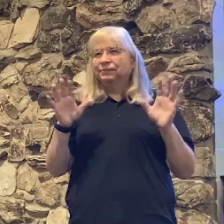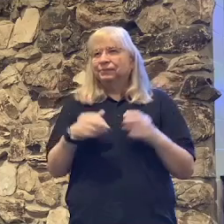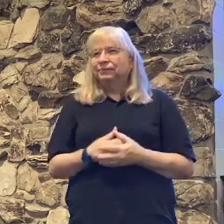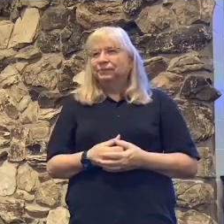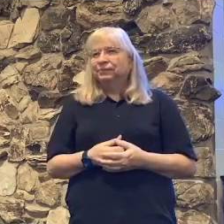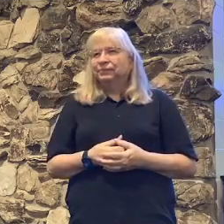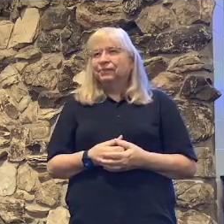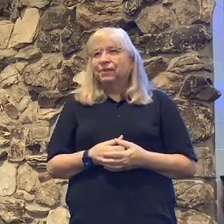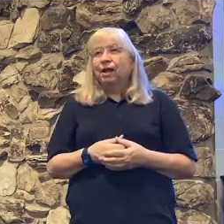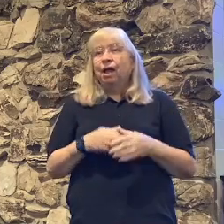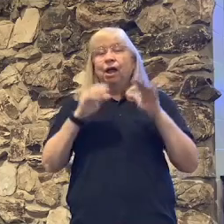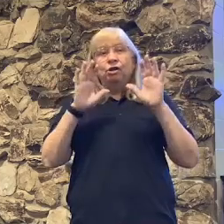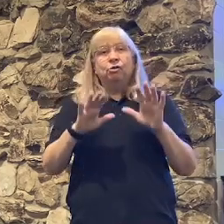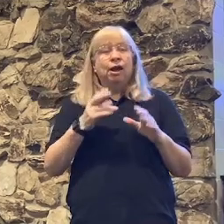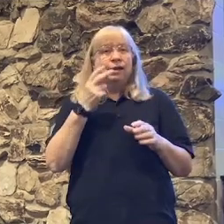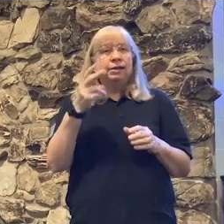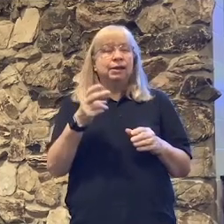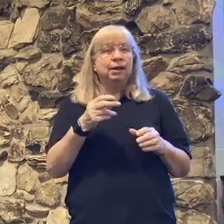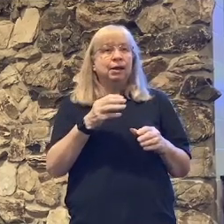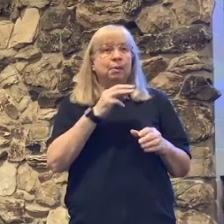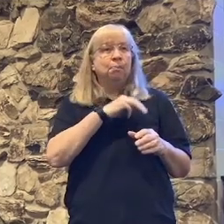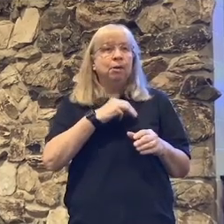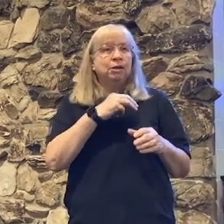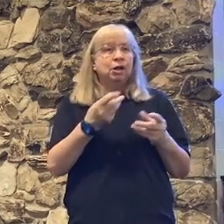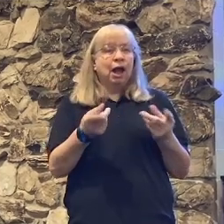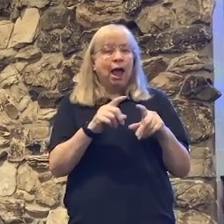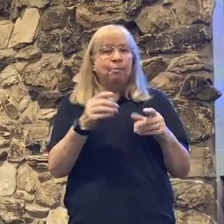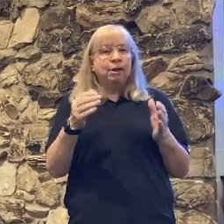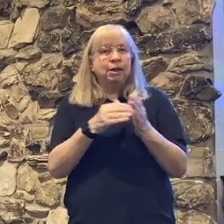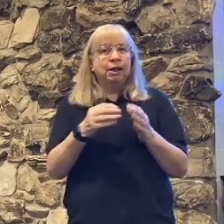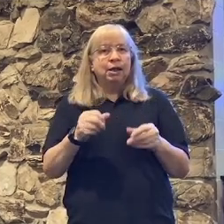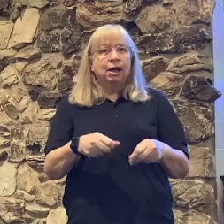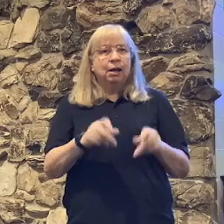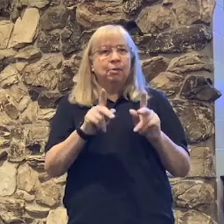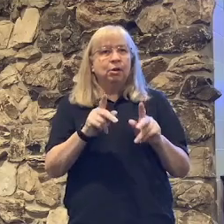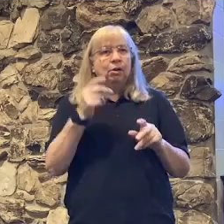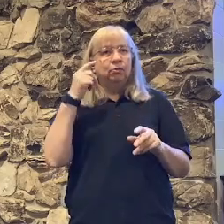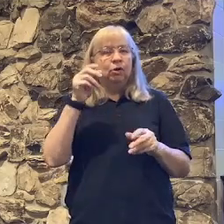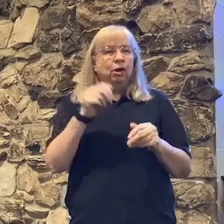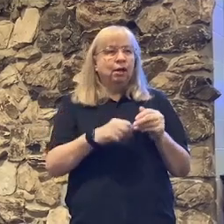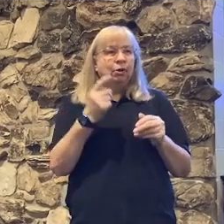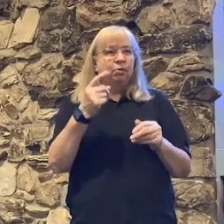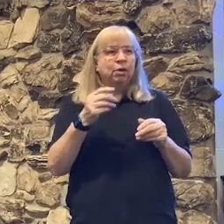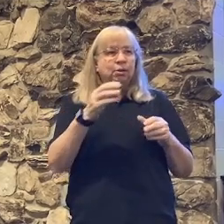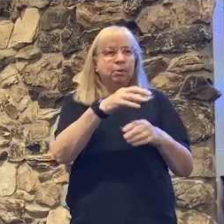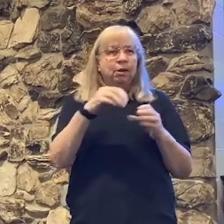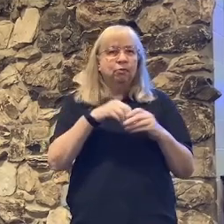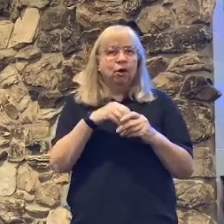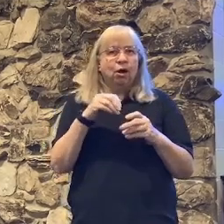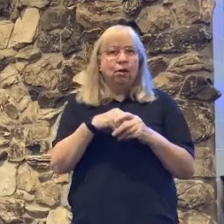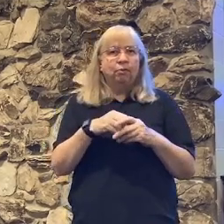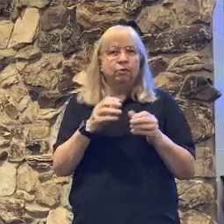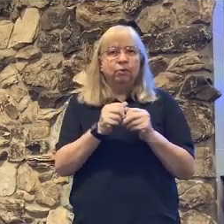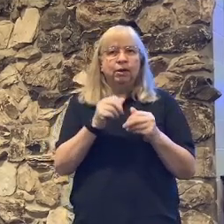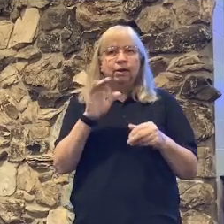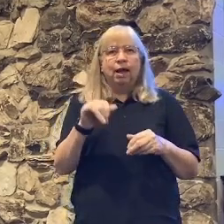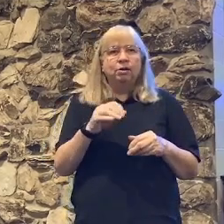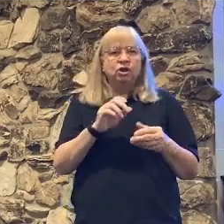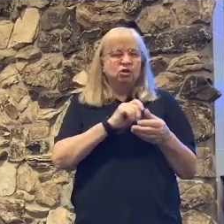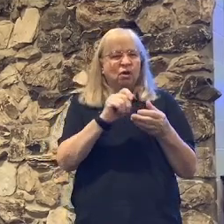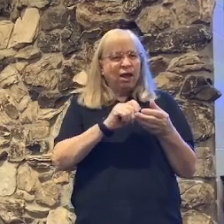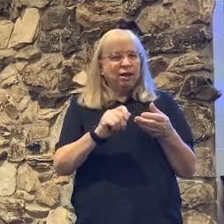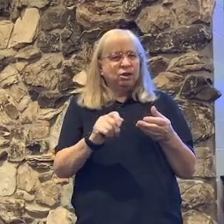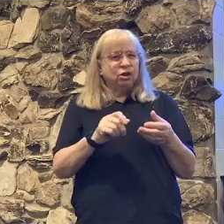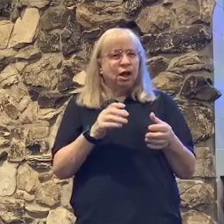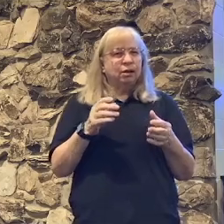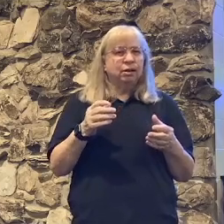It's great to see missions happening again and opportunities for everyone to get involved without just writing a check, because there